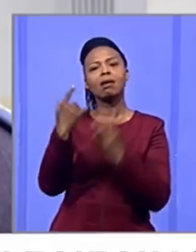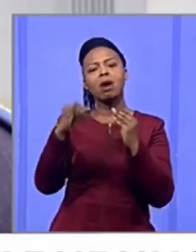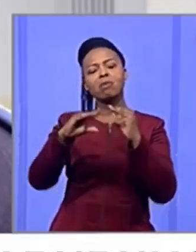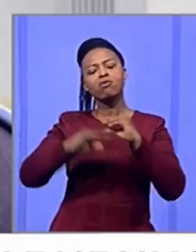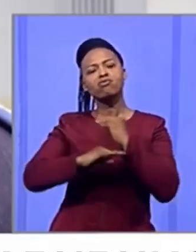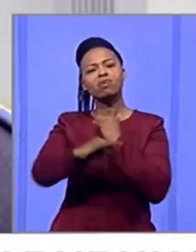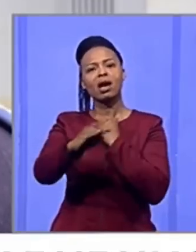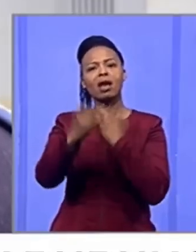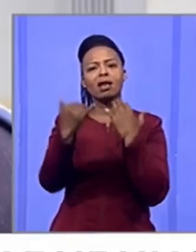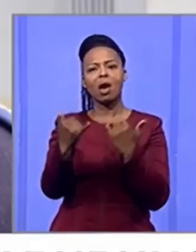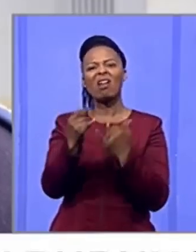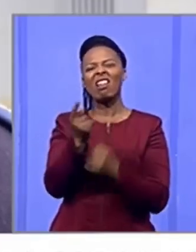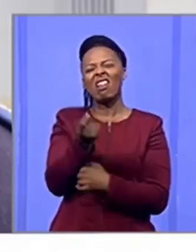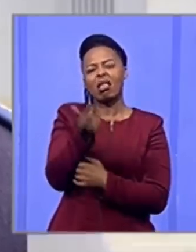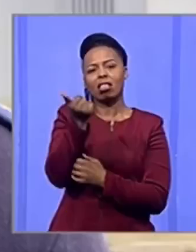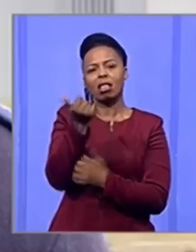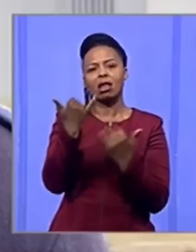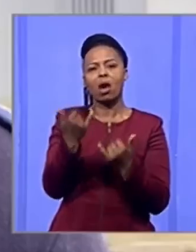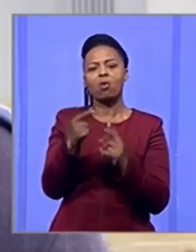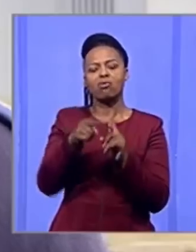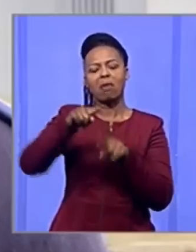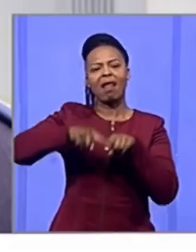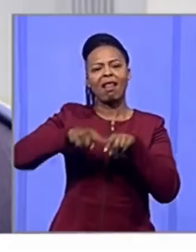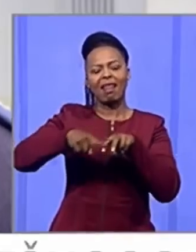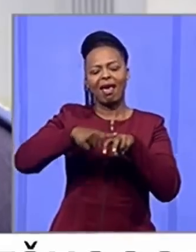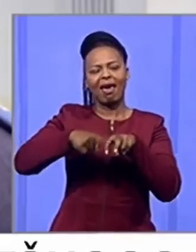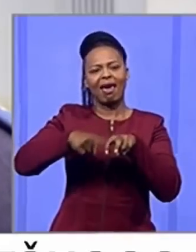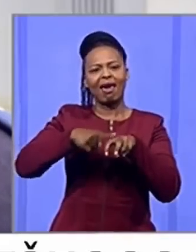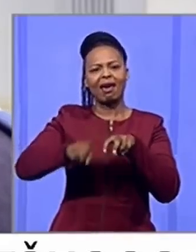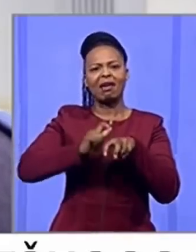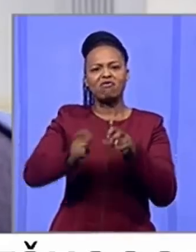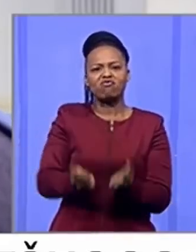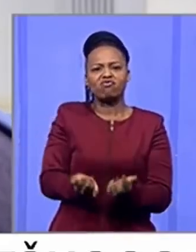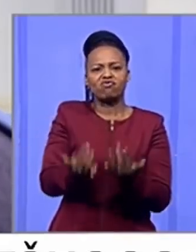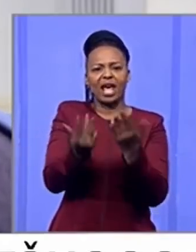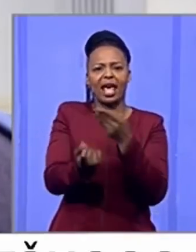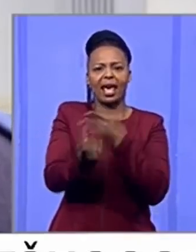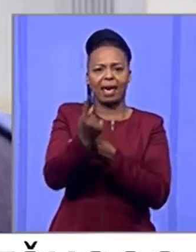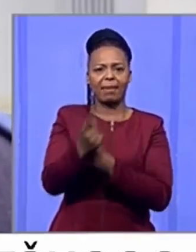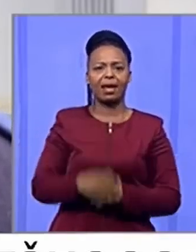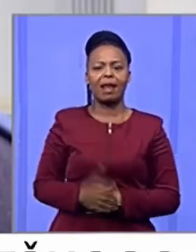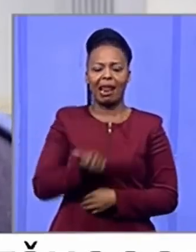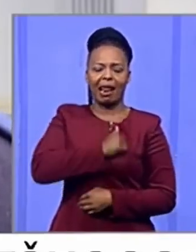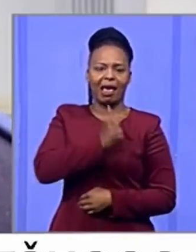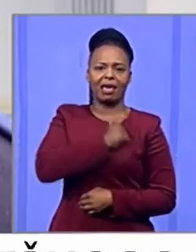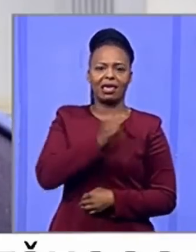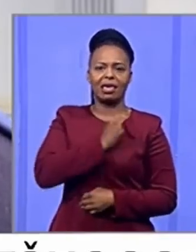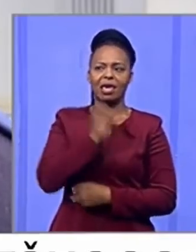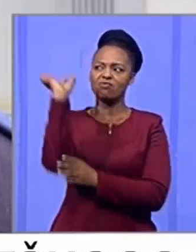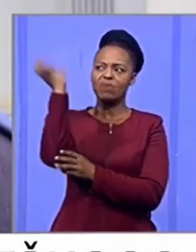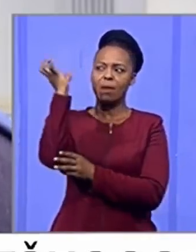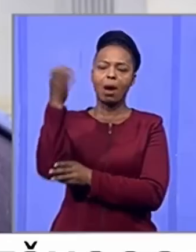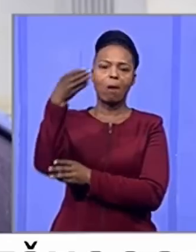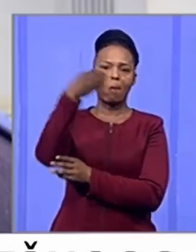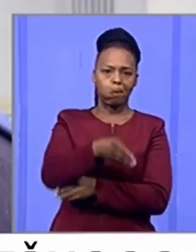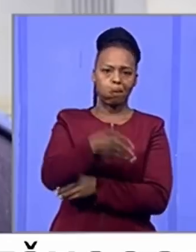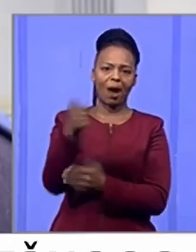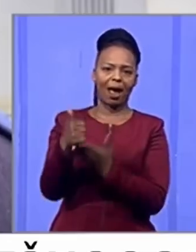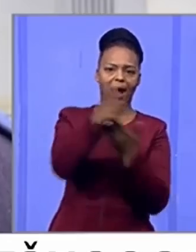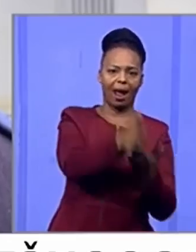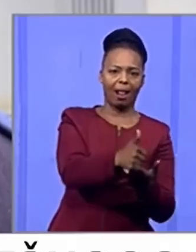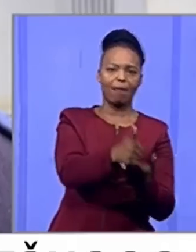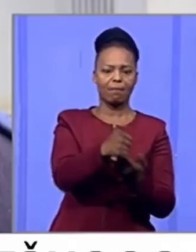she sustained some injuries on her legs. She got bent. Fortunately enough, there was a vehicle from EMS that assisted in terms of